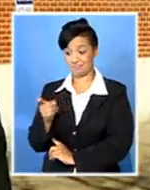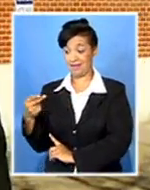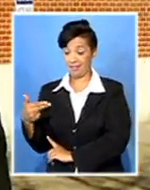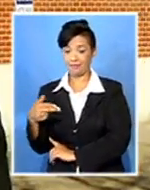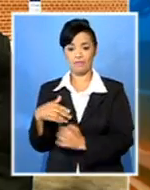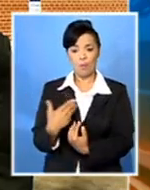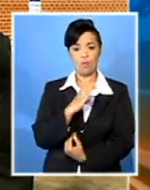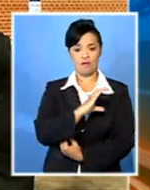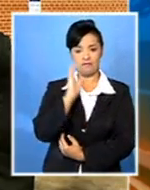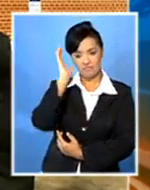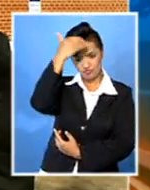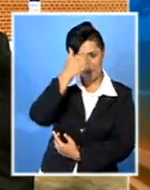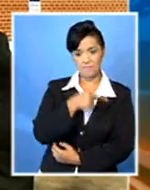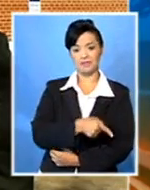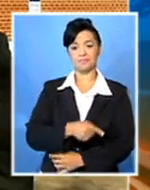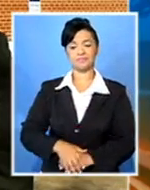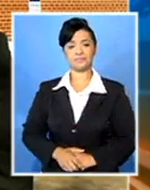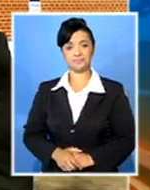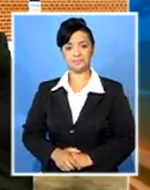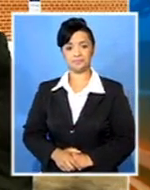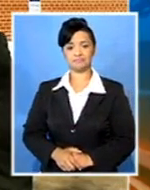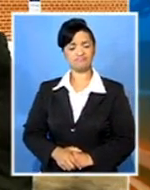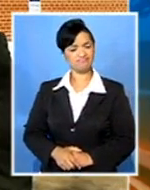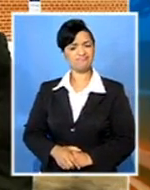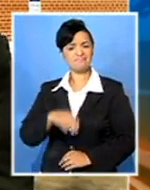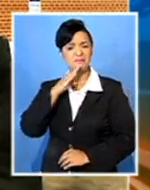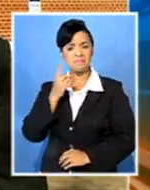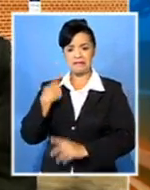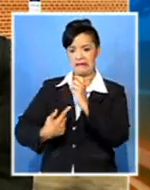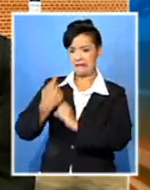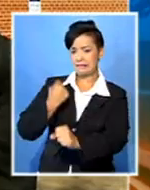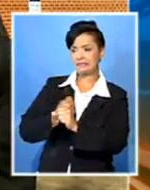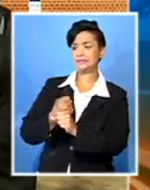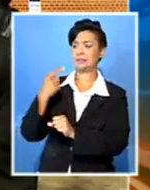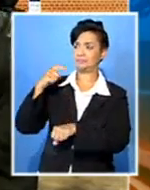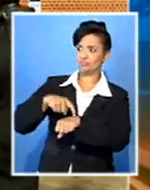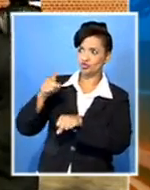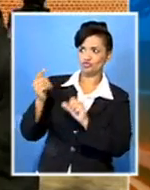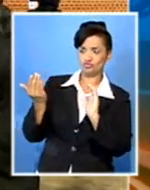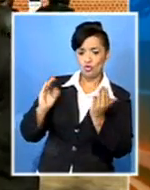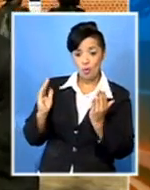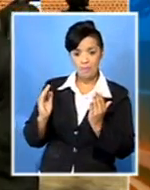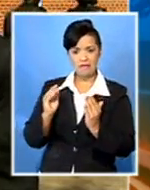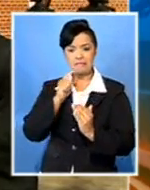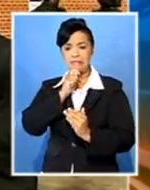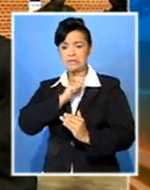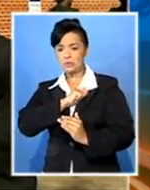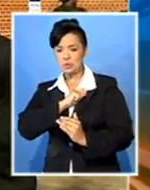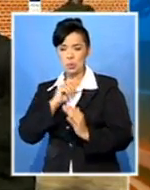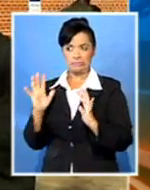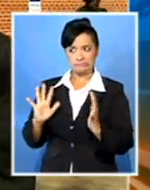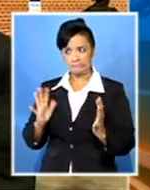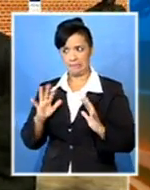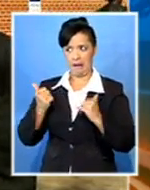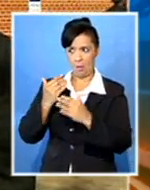early, or can you tell from, the cues compared to last time, if there's going to be a better turnout at